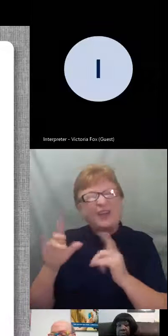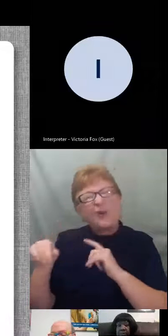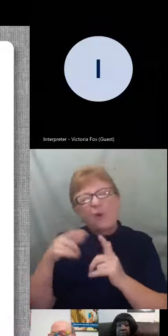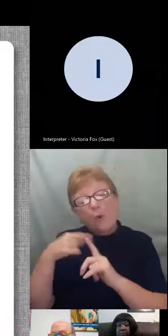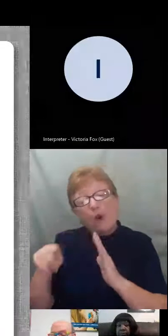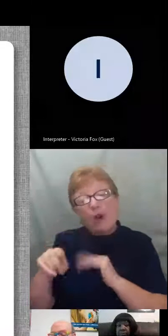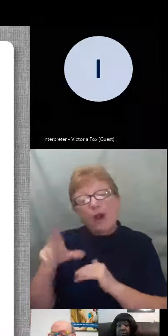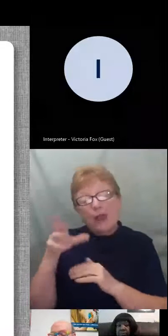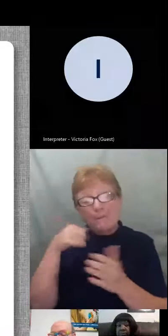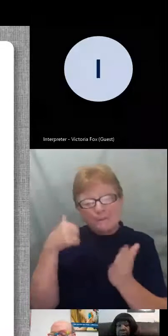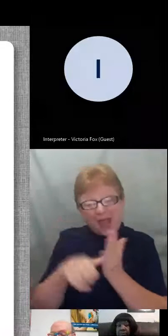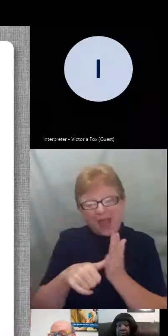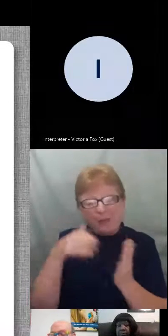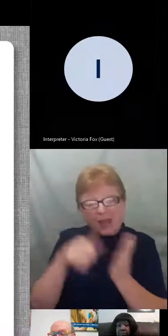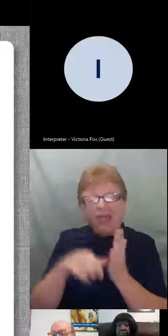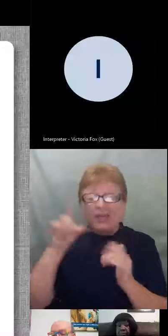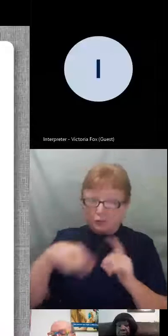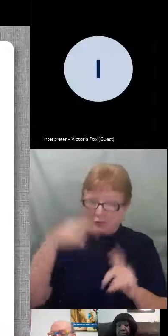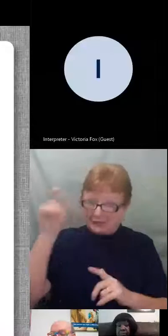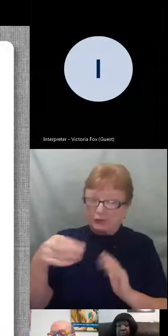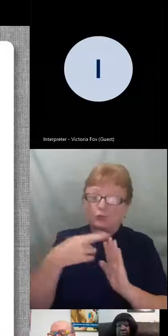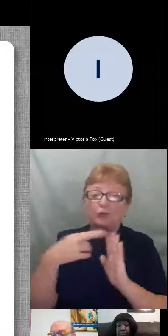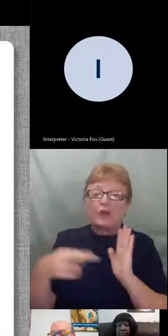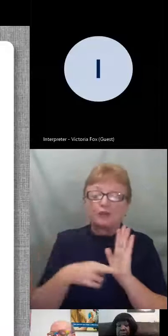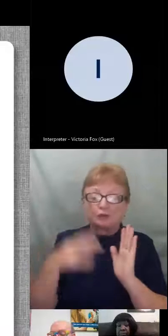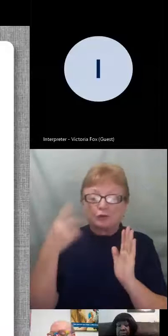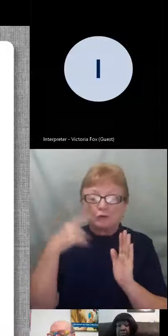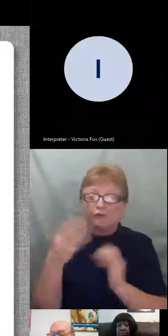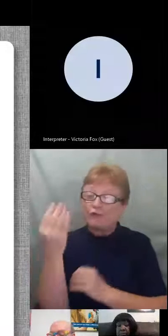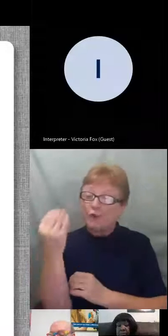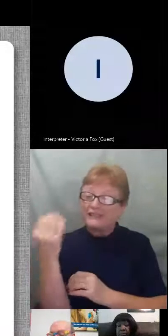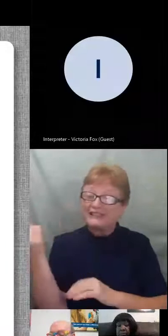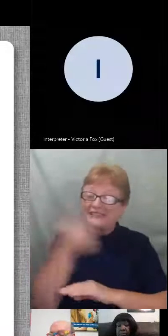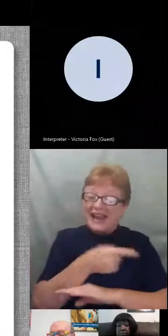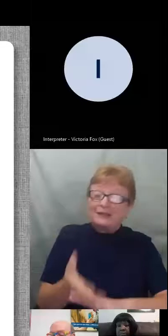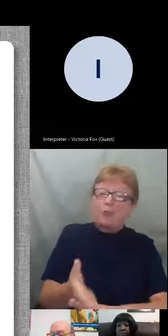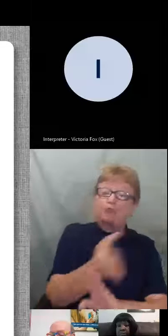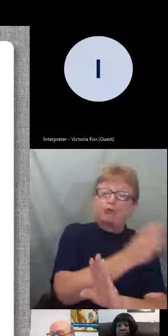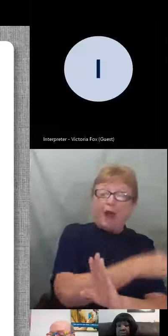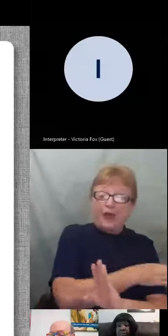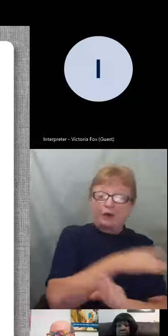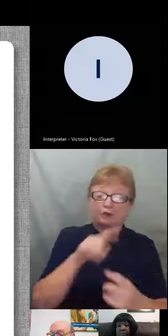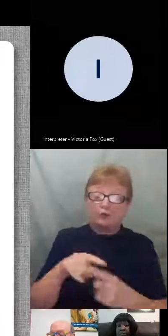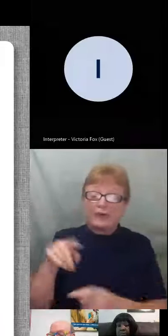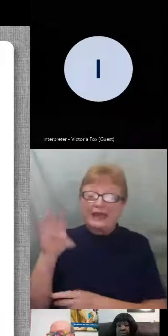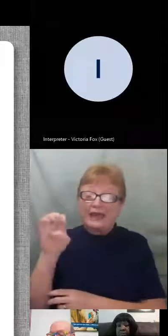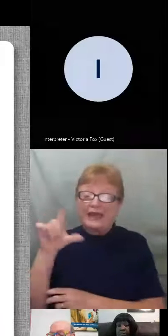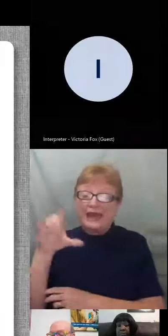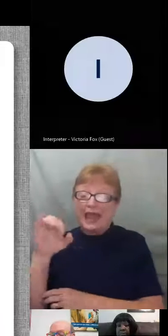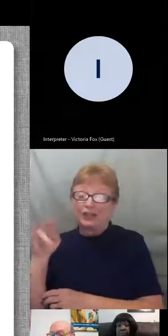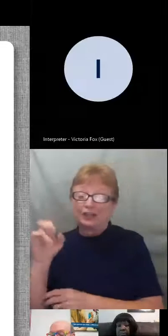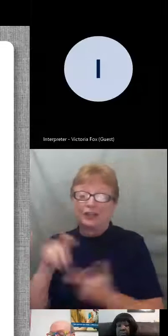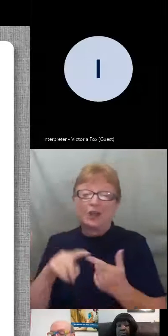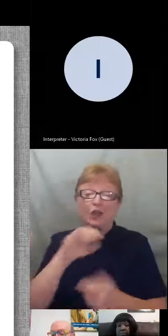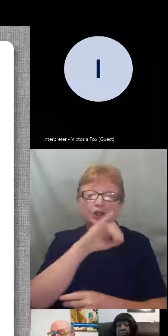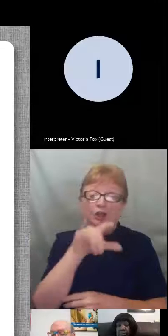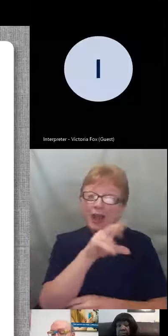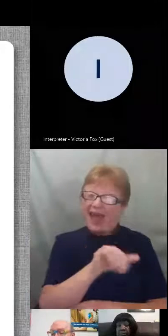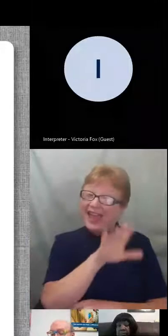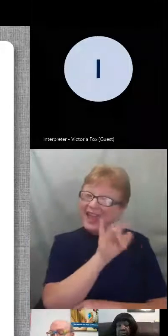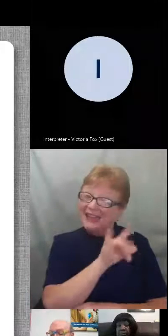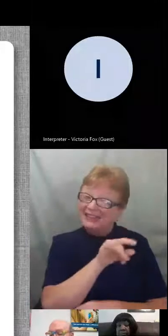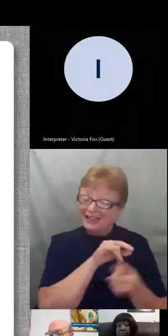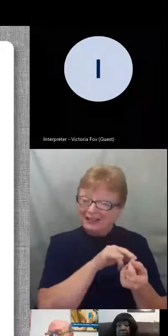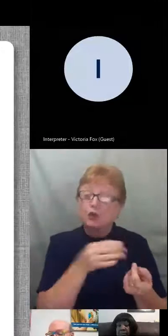with Oakland County Clerk, you need to register 14 days prior to the election. That is July 18th, which